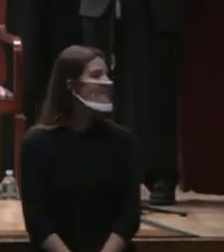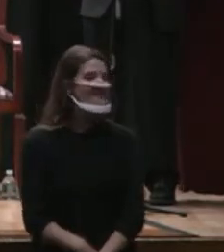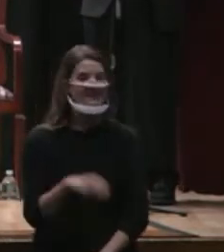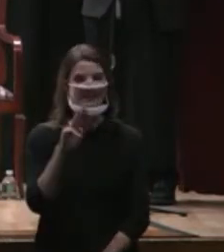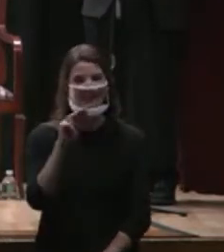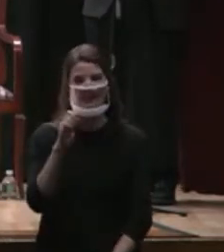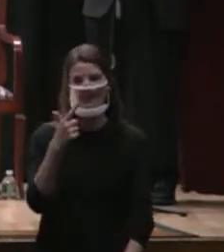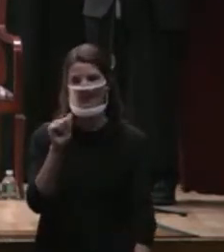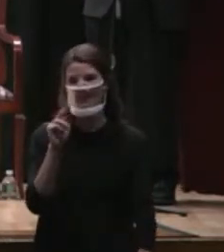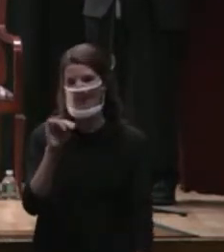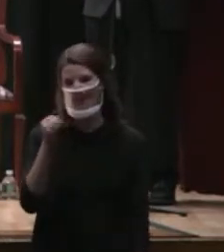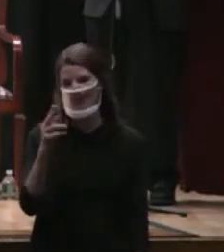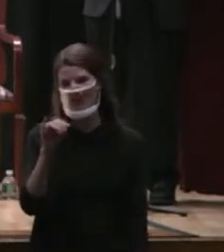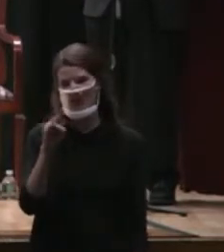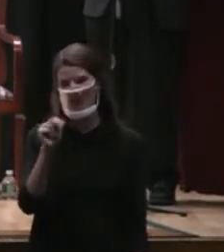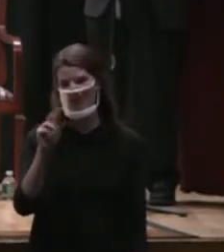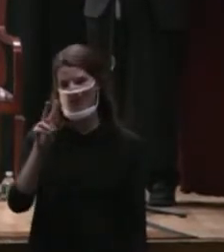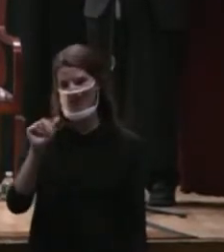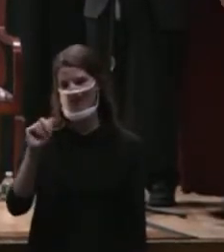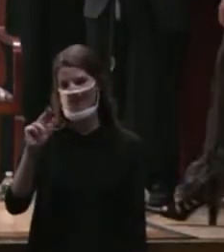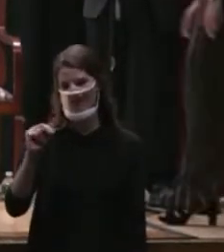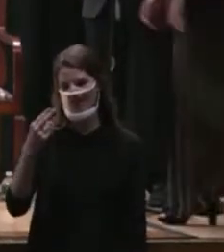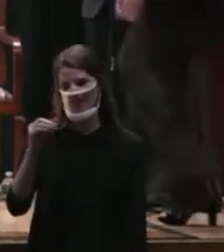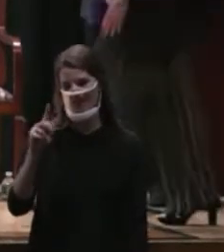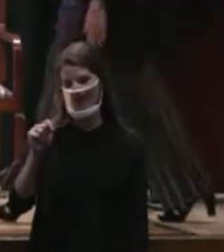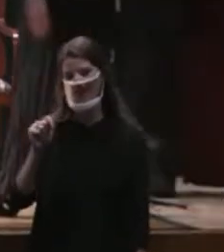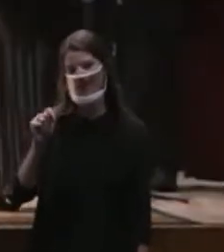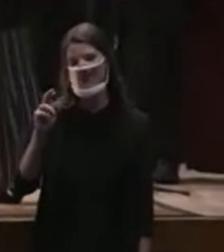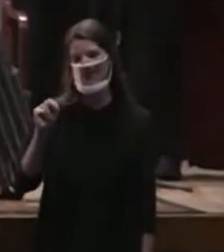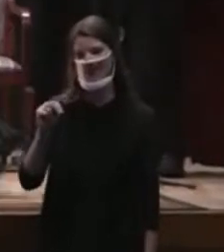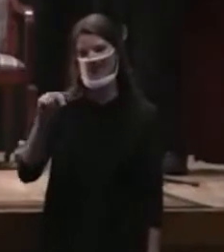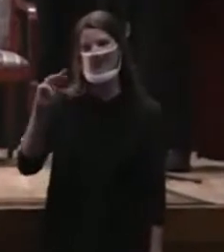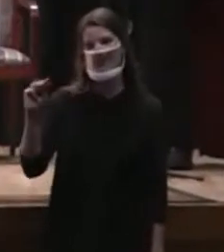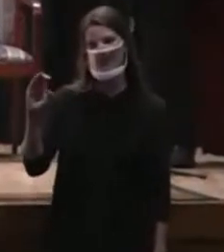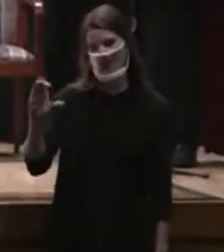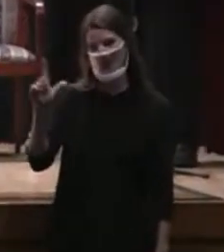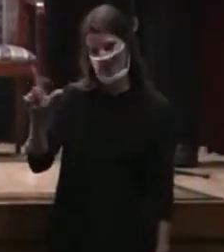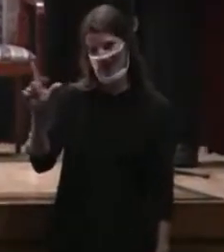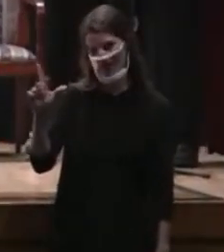Megan Justine Van Houten, cum laude.